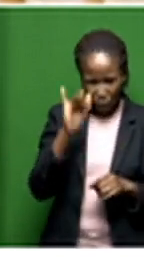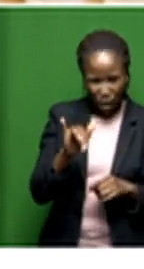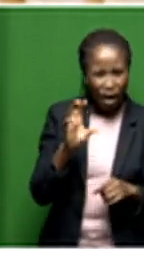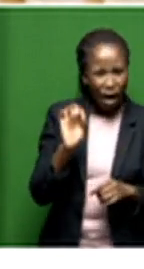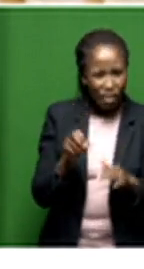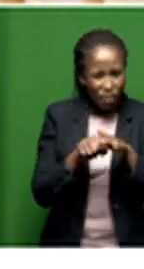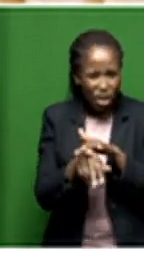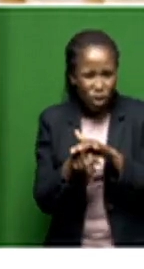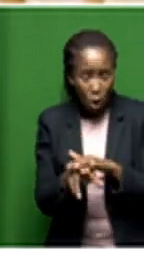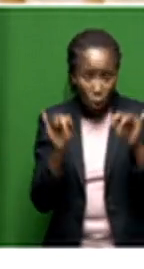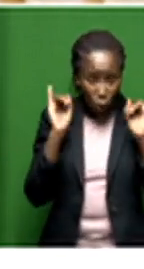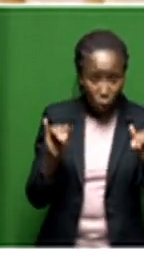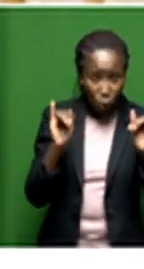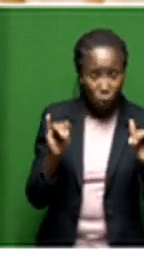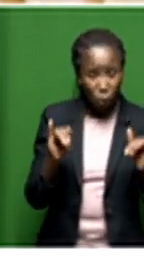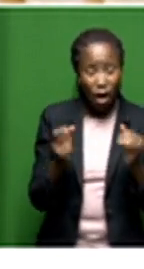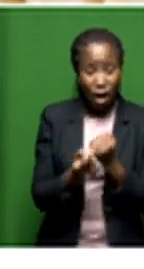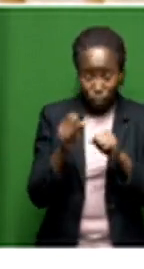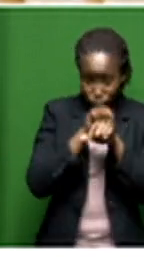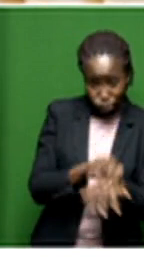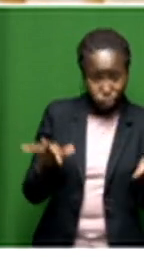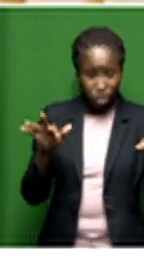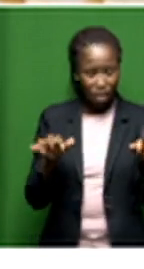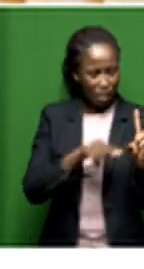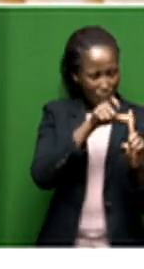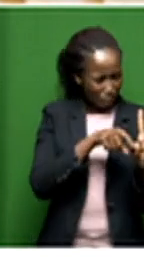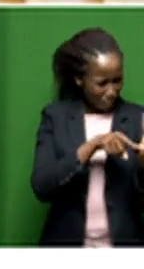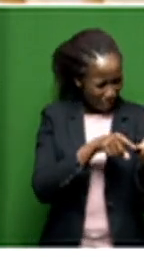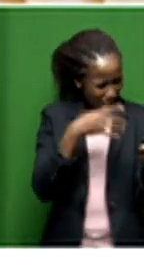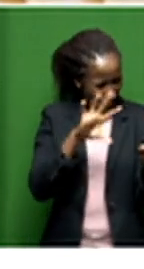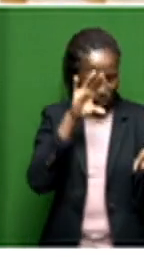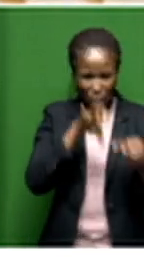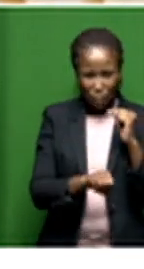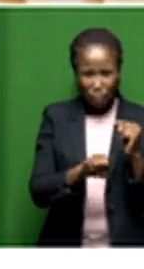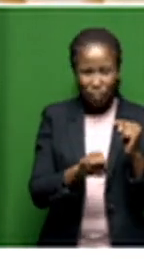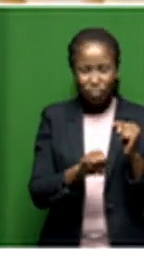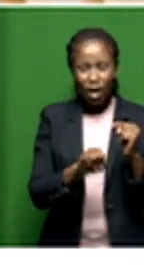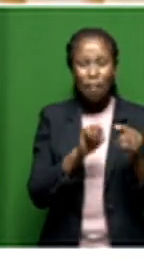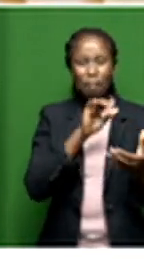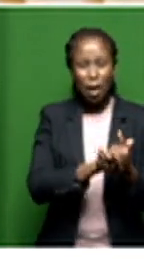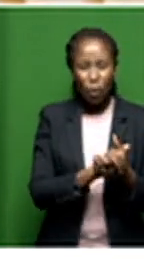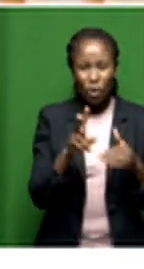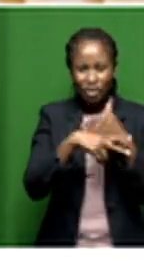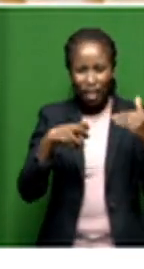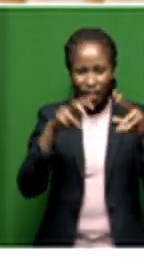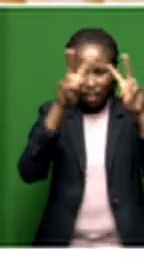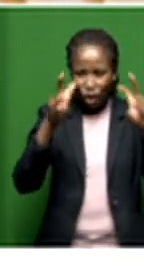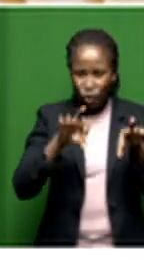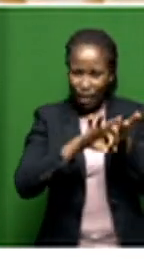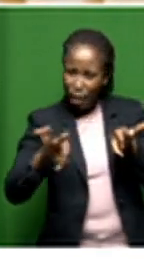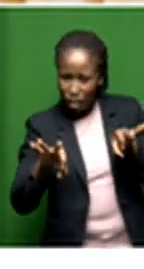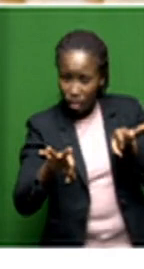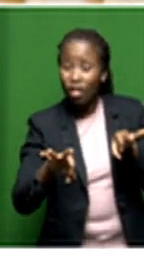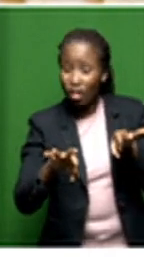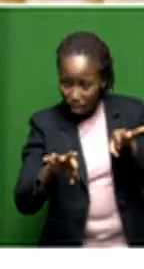video that was deemed around, it went viral, of someone who was electrocuted when stealing a high tension cable. It's this that we have